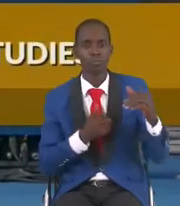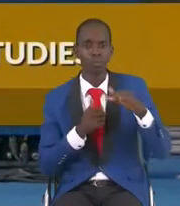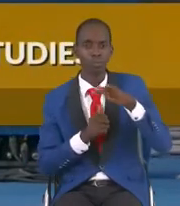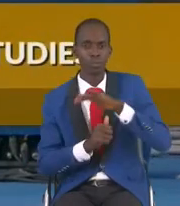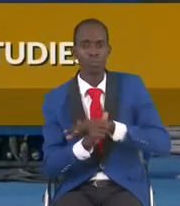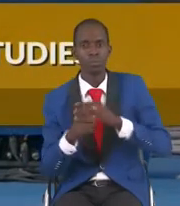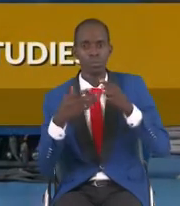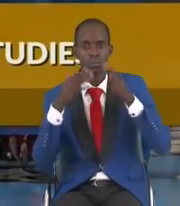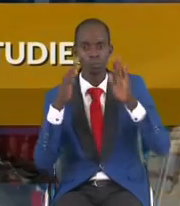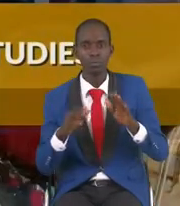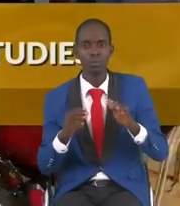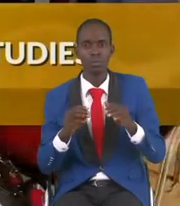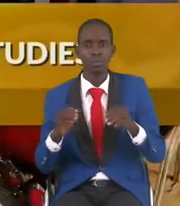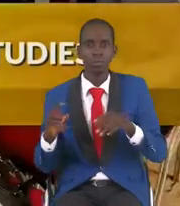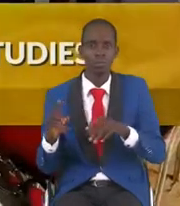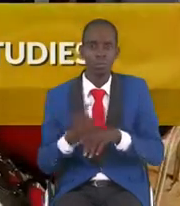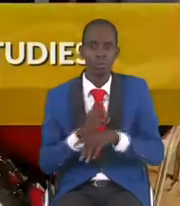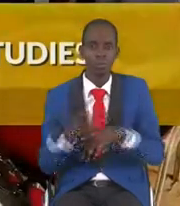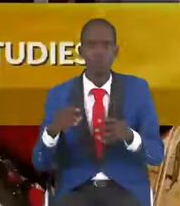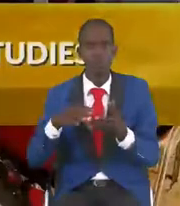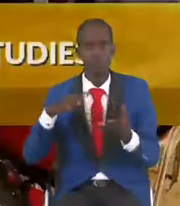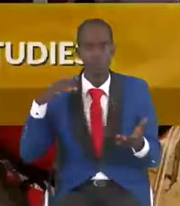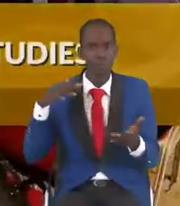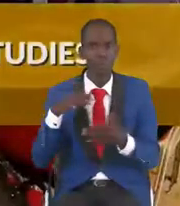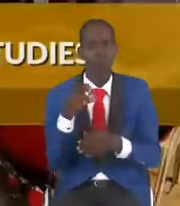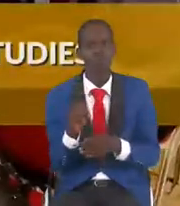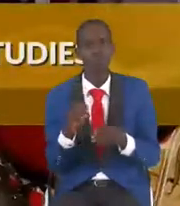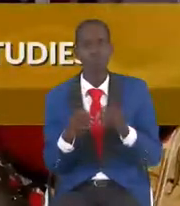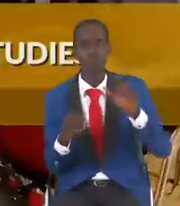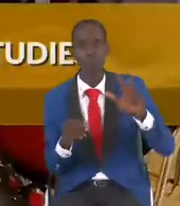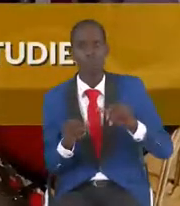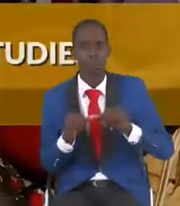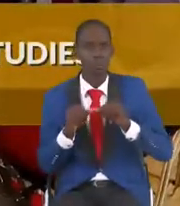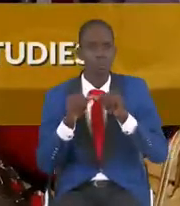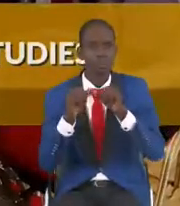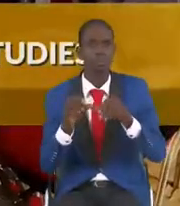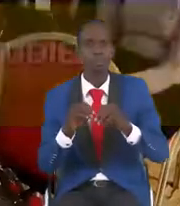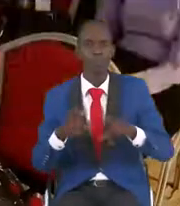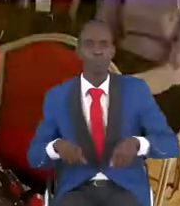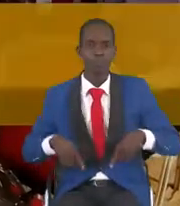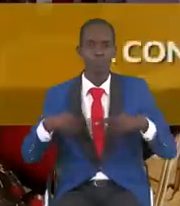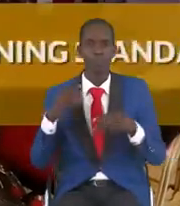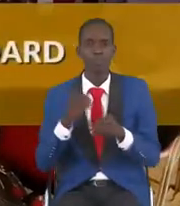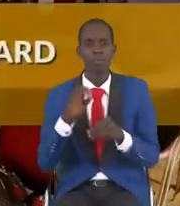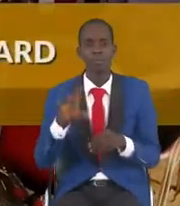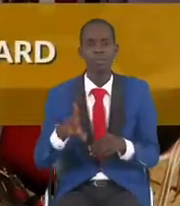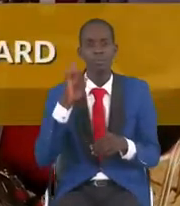Discipline studies. Number three, continuation in life's defining